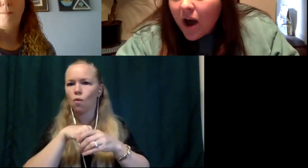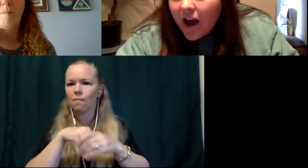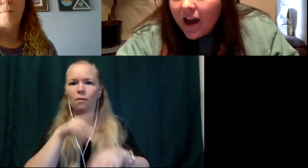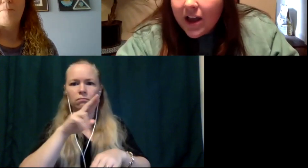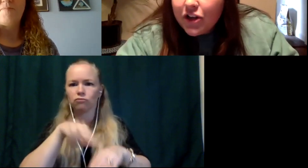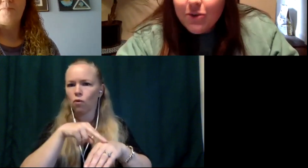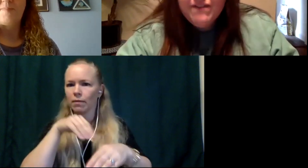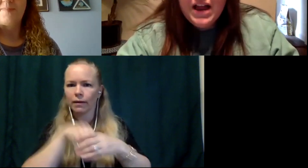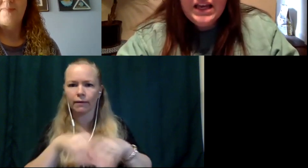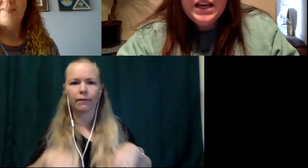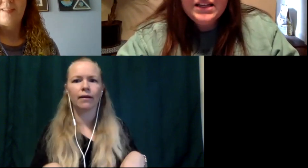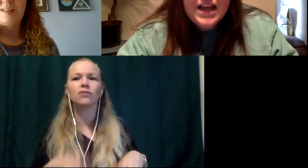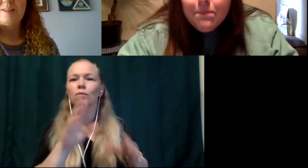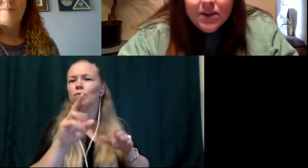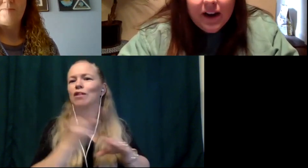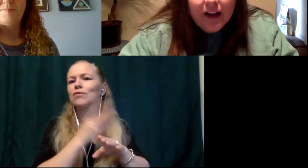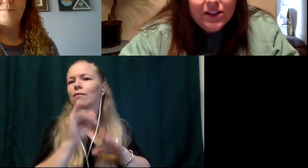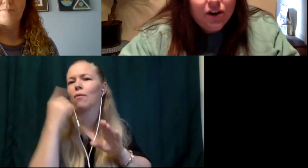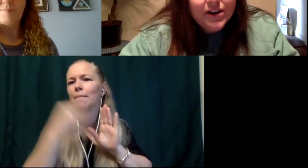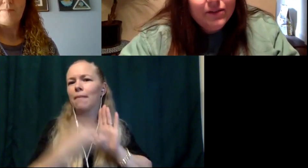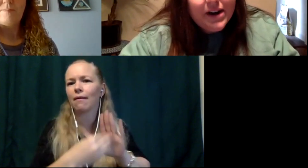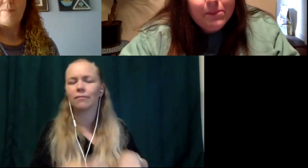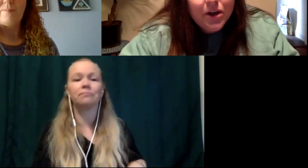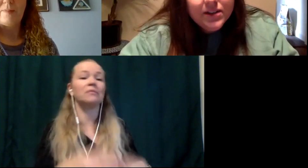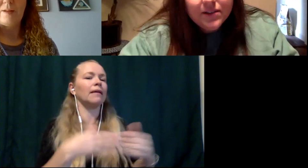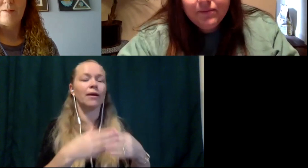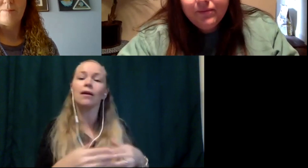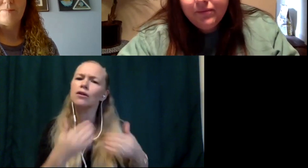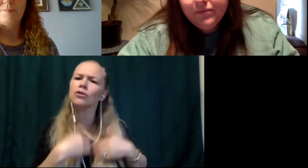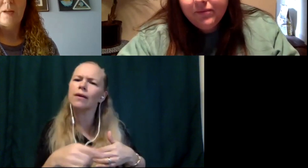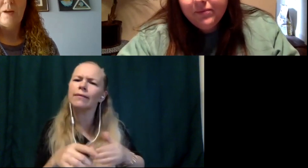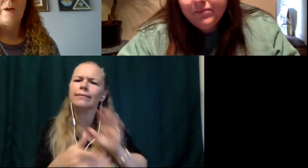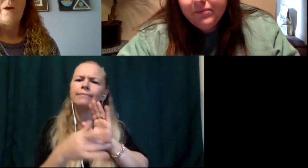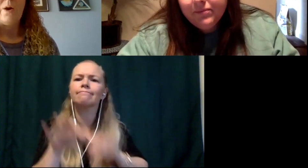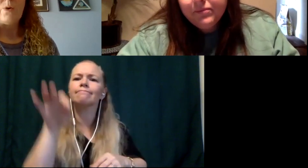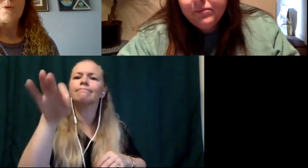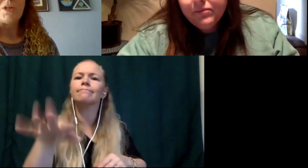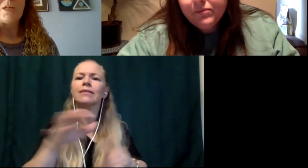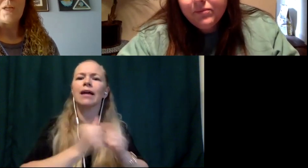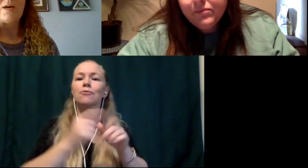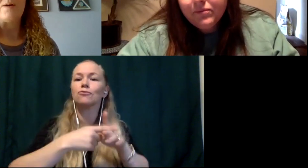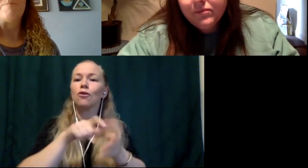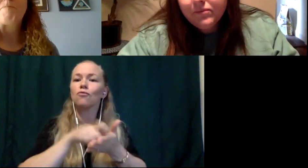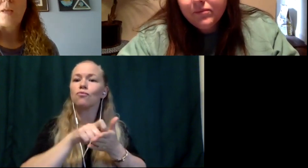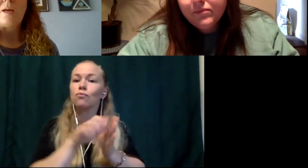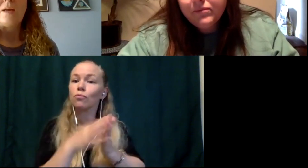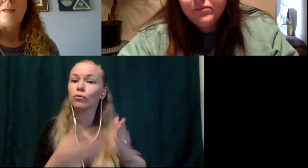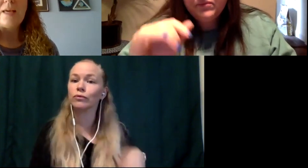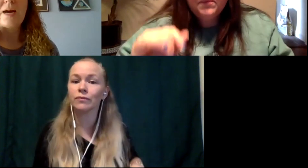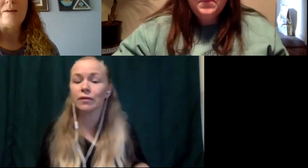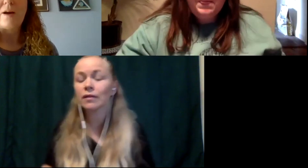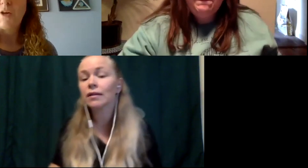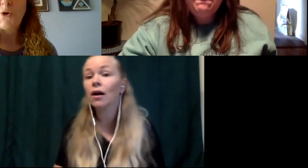But anyway, do you have any tips on how to get started in writing books? Oh, gee.